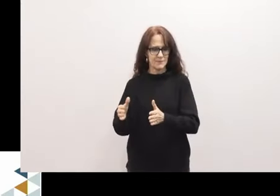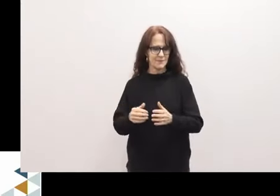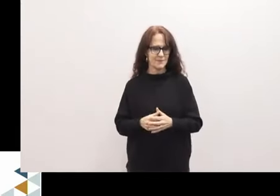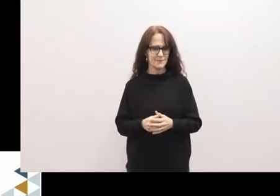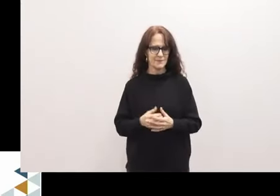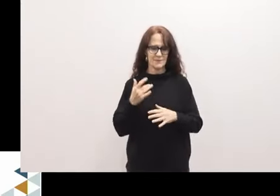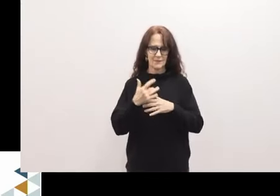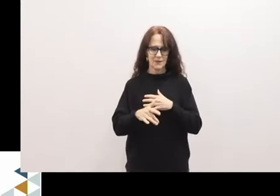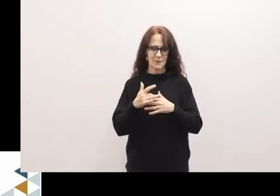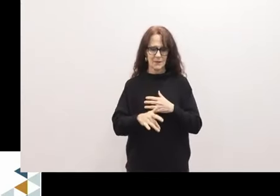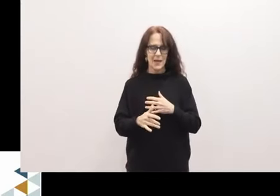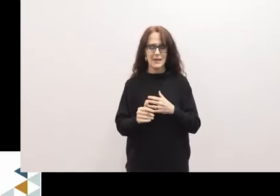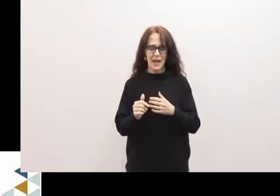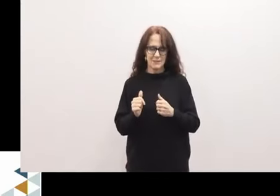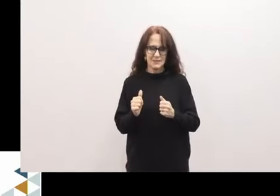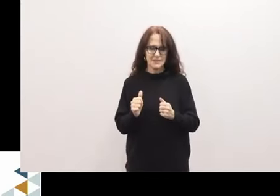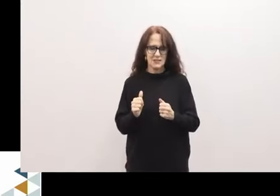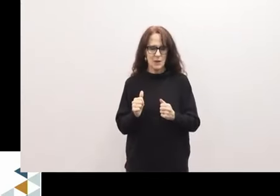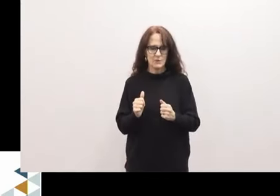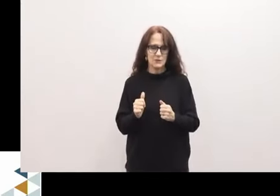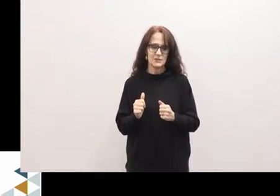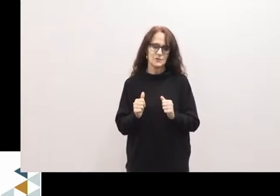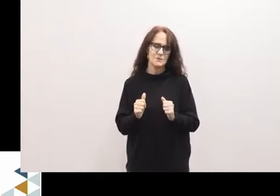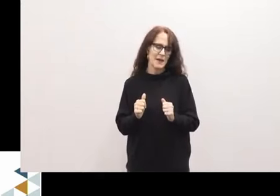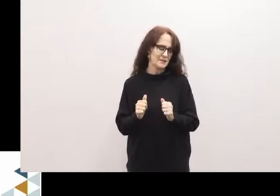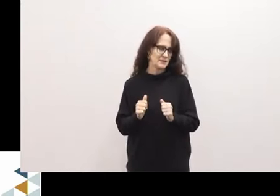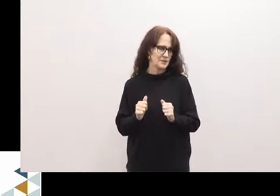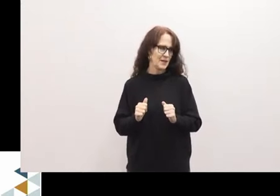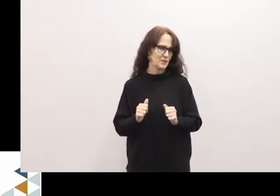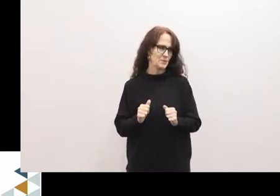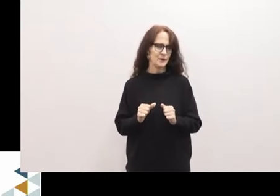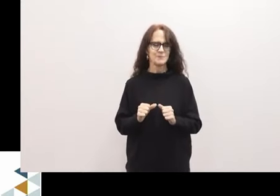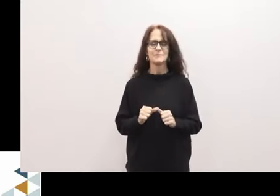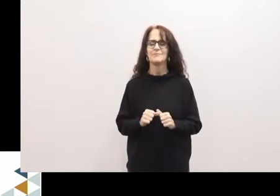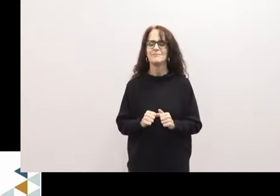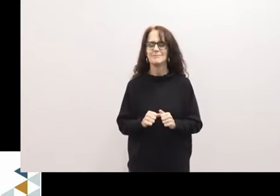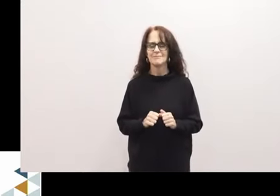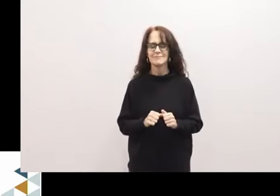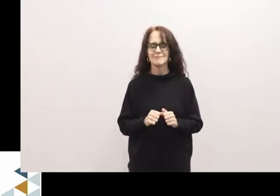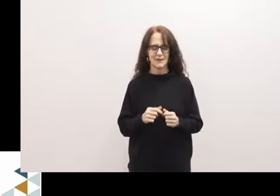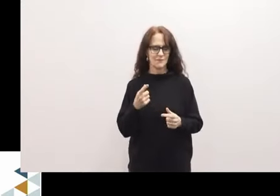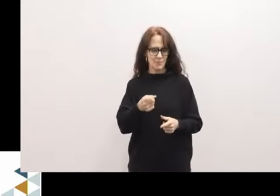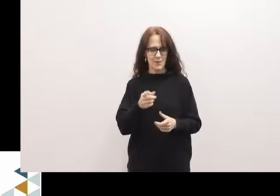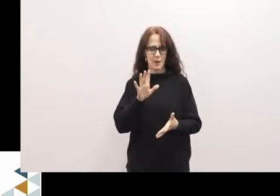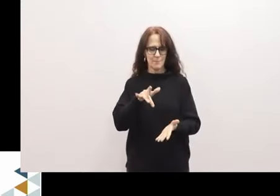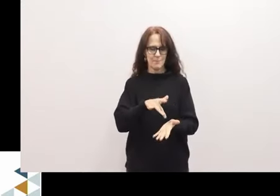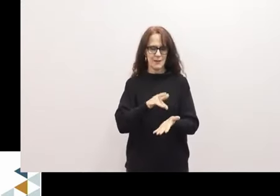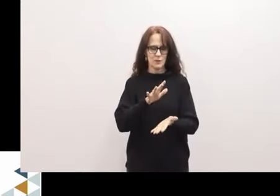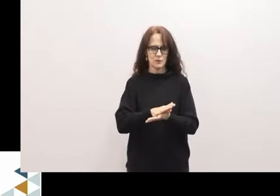available, which is different from our current sixth graders in middle school. And then